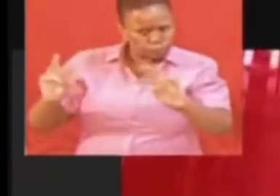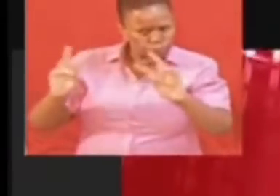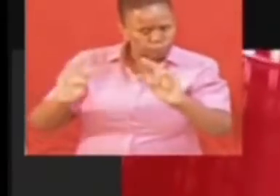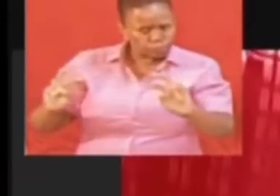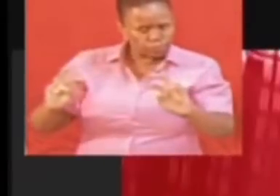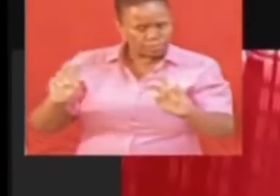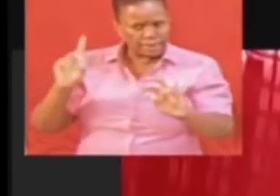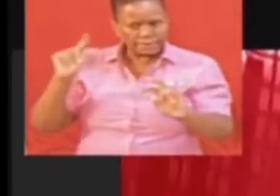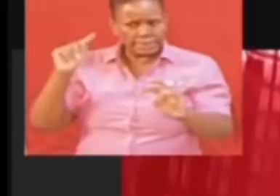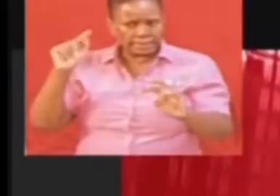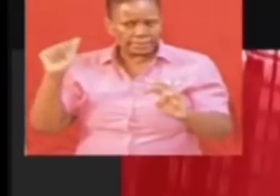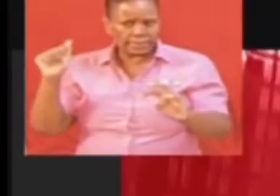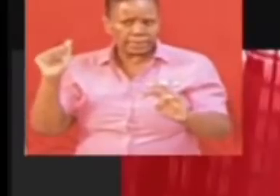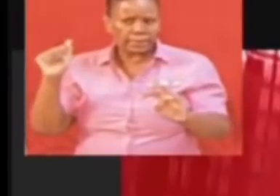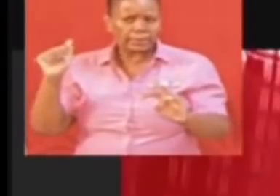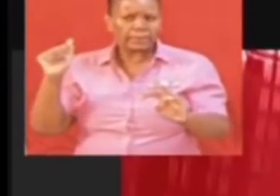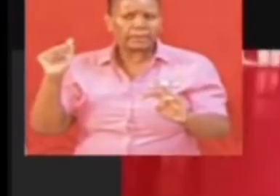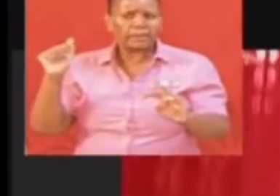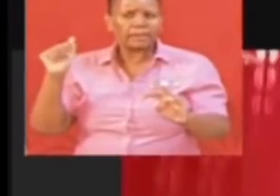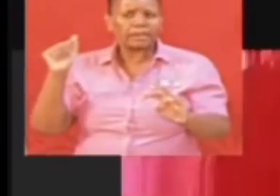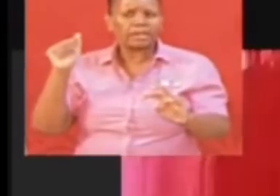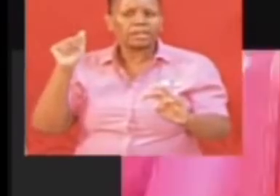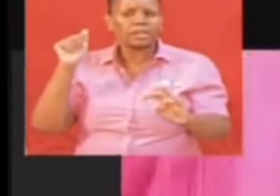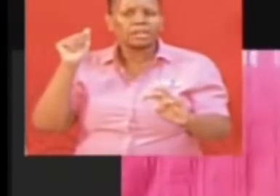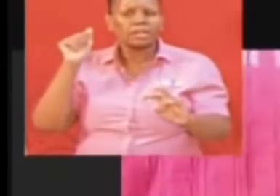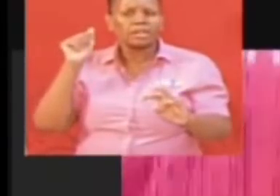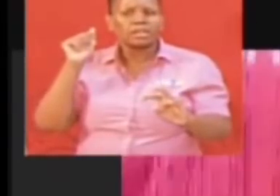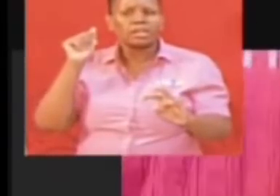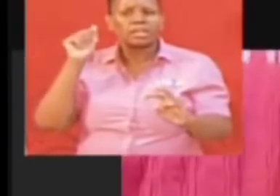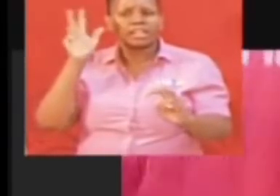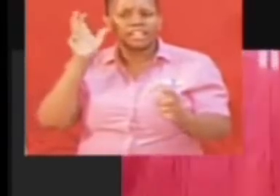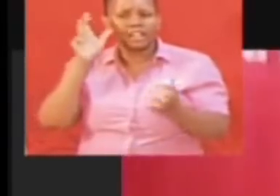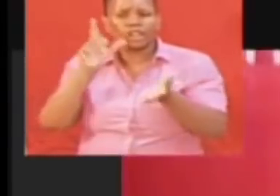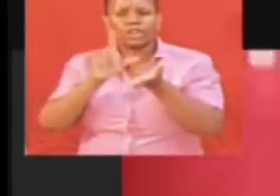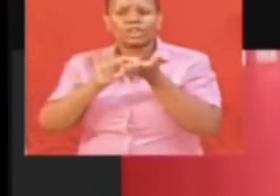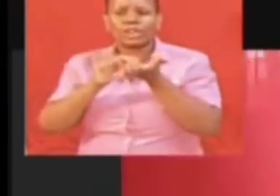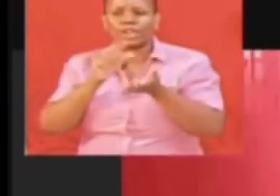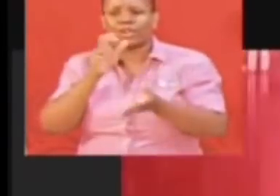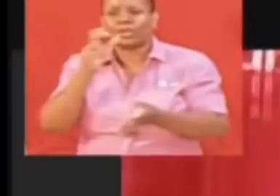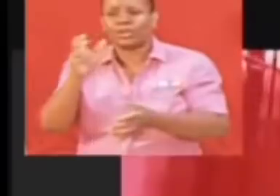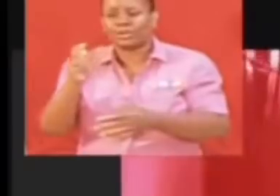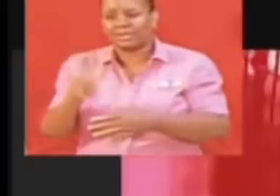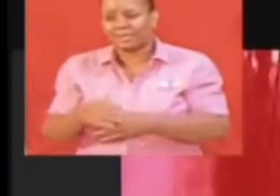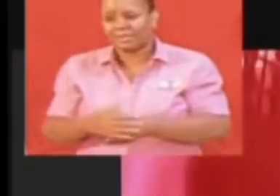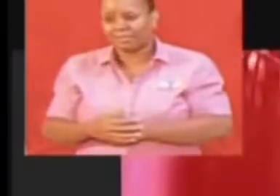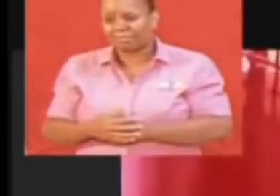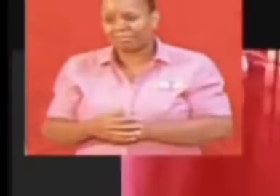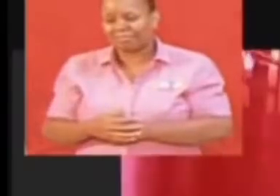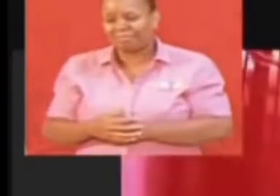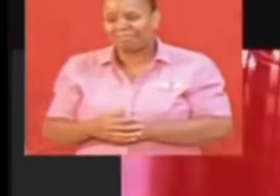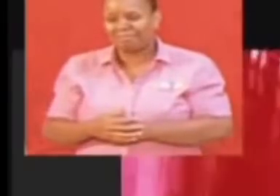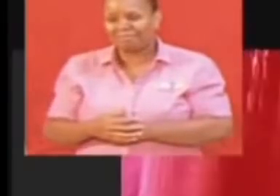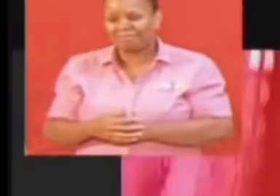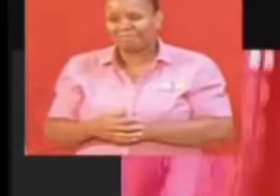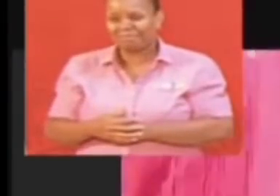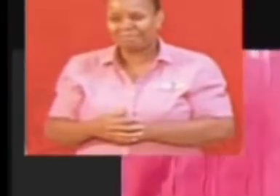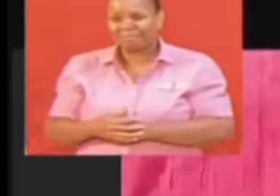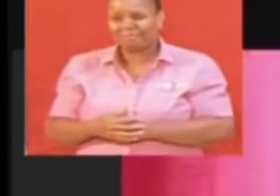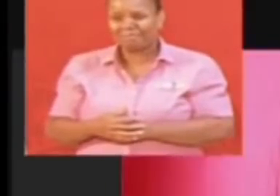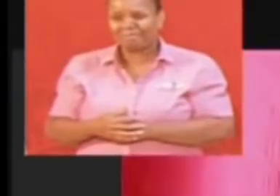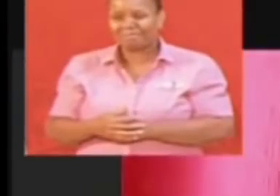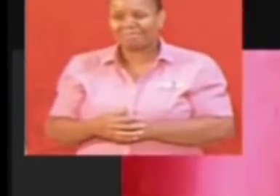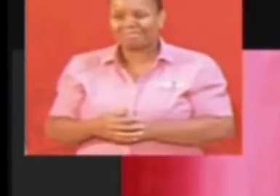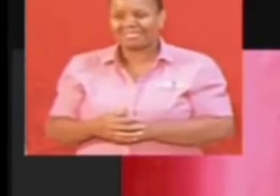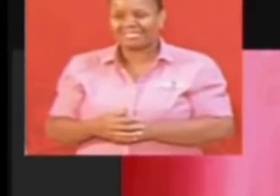of for concern, and anything that being thought about to address those numbers?